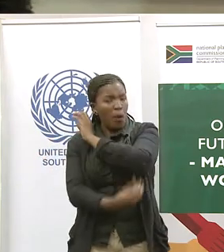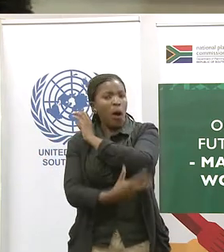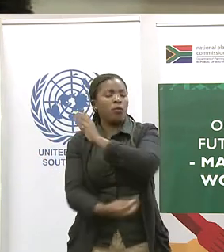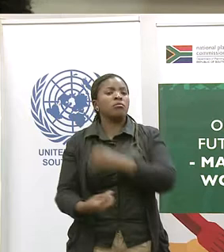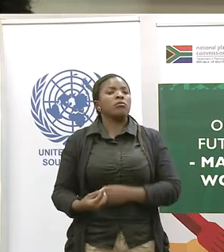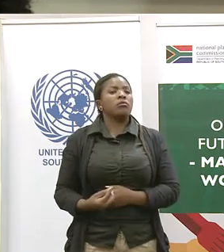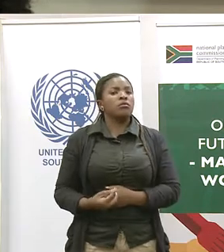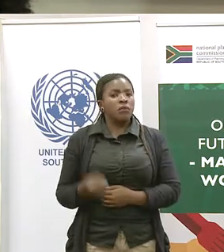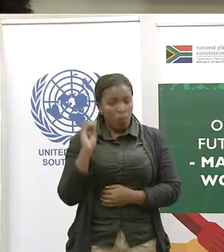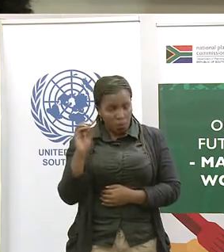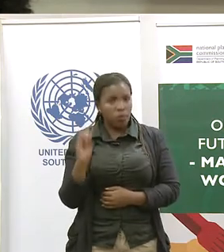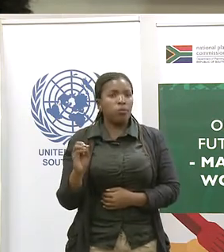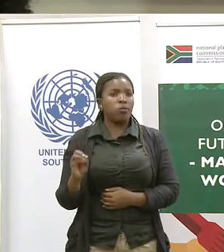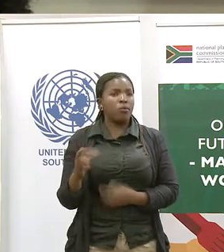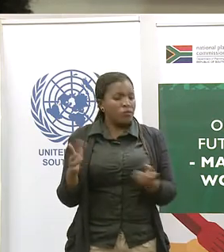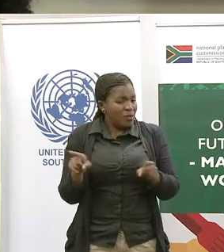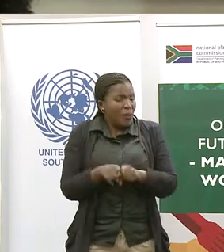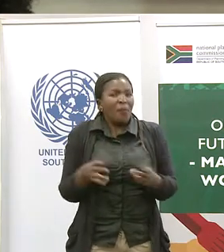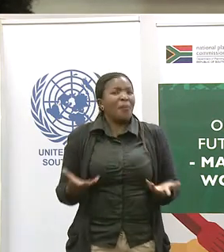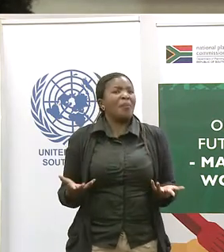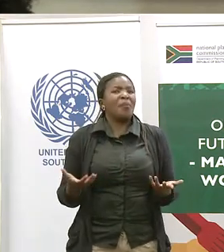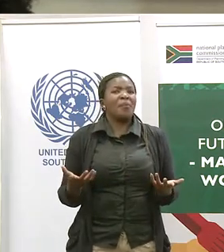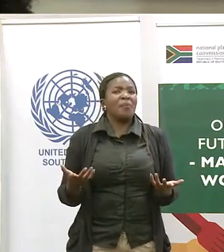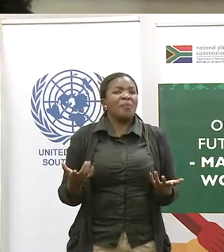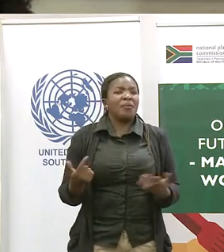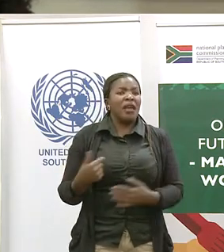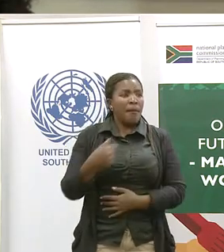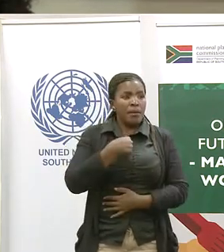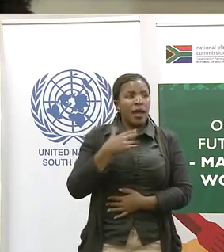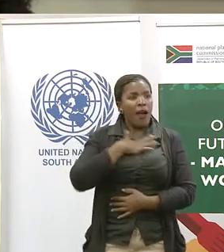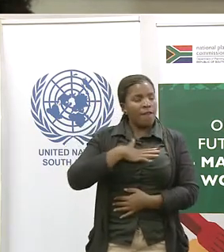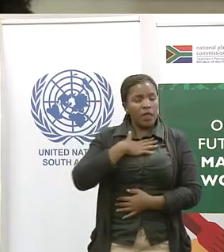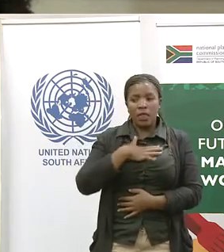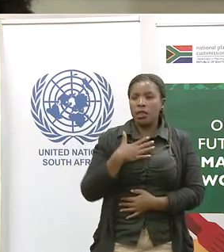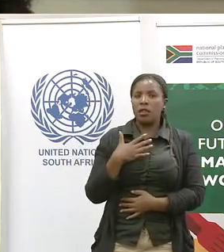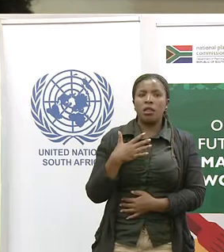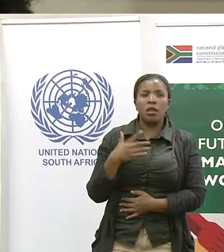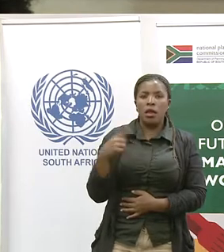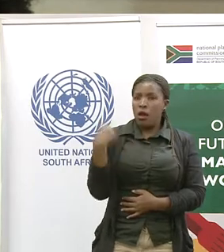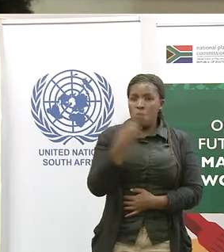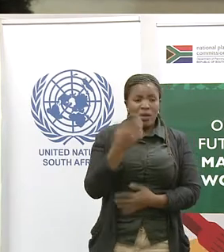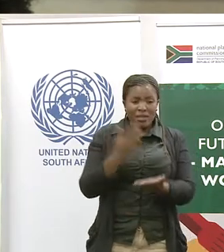privileged. We are much better off than 10 million people